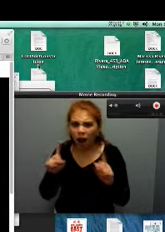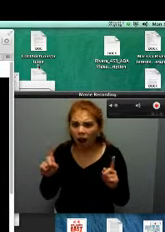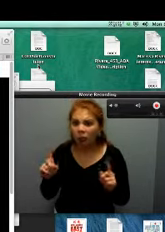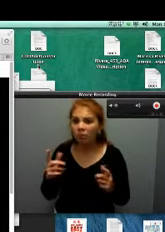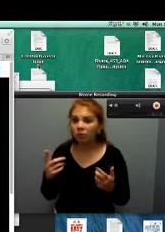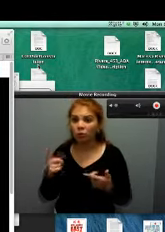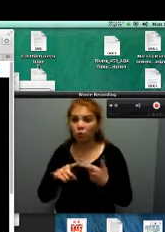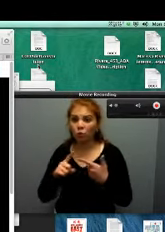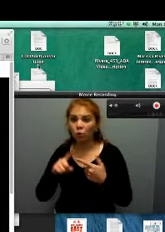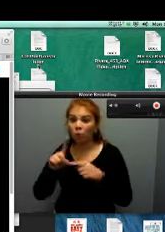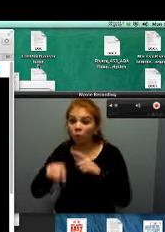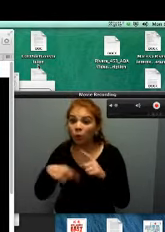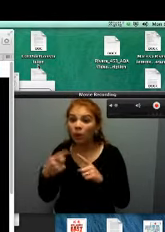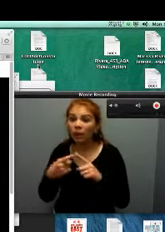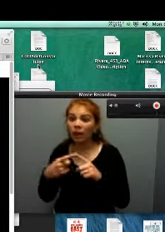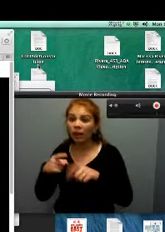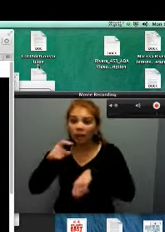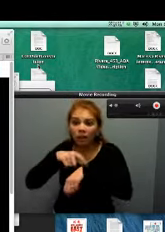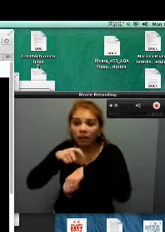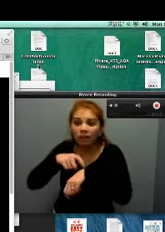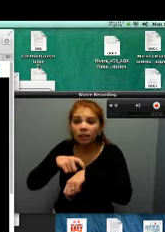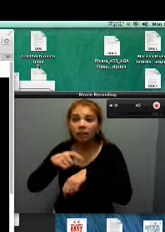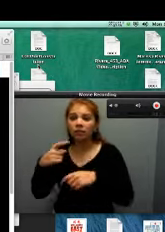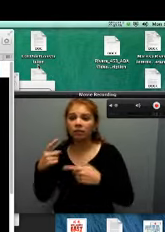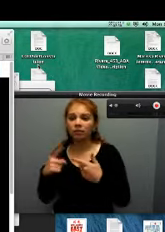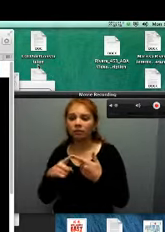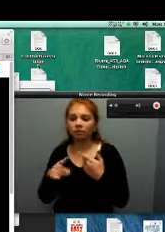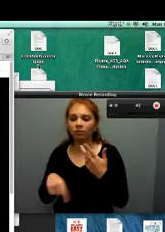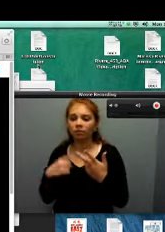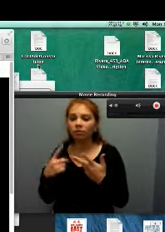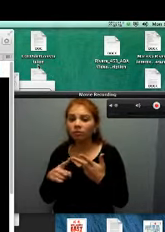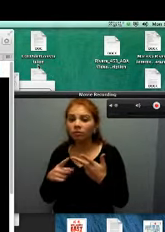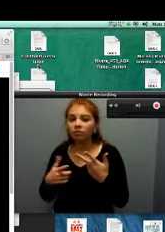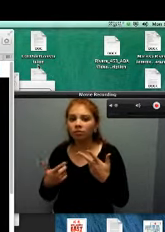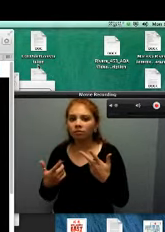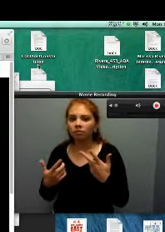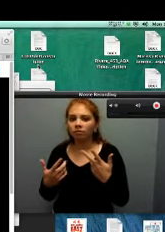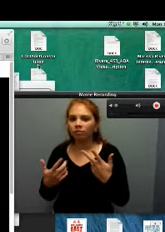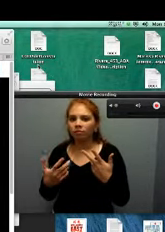When does it have to be completed? What's the deadline?